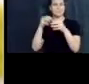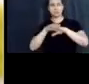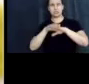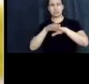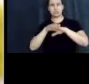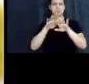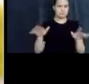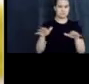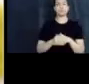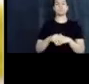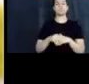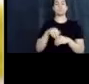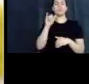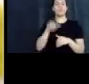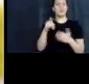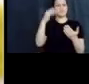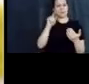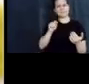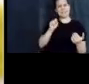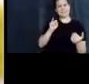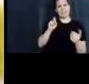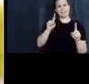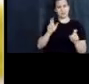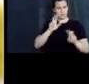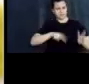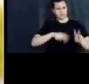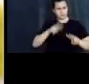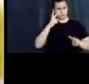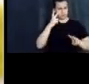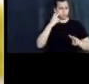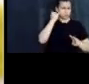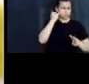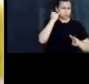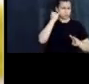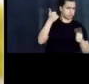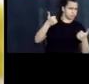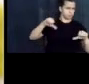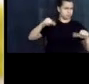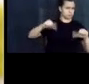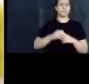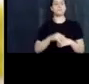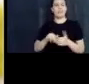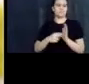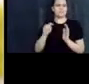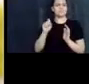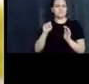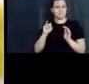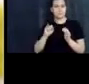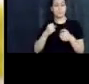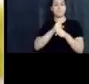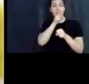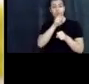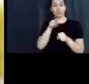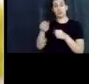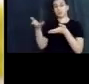office and the advising center will definitely let you know that. So after you get accepted, just make sure you activate your Lamar email and keep out like an eye out